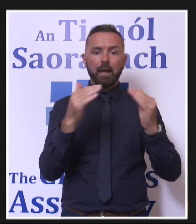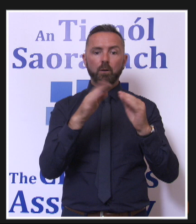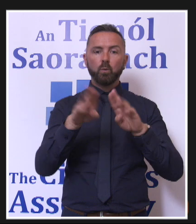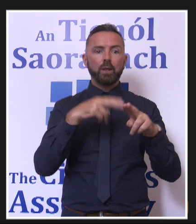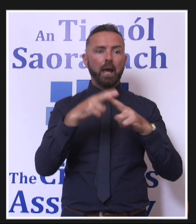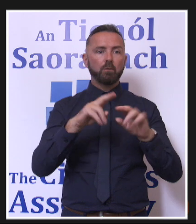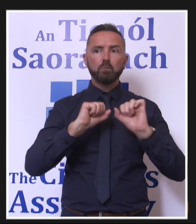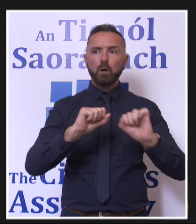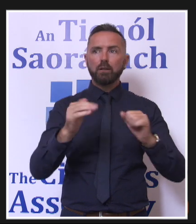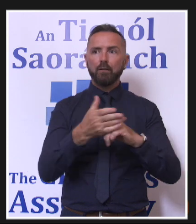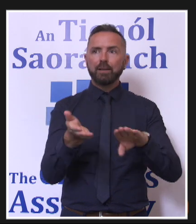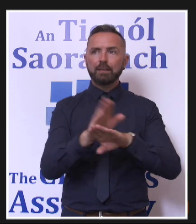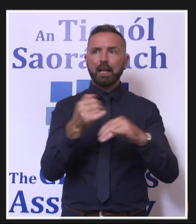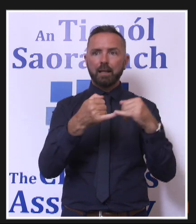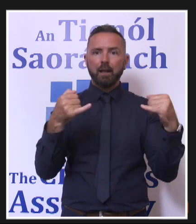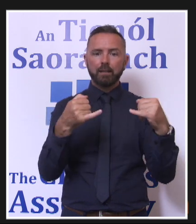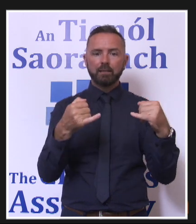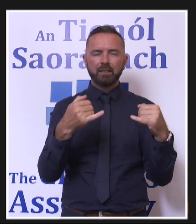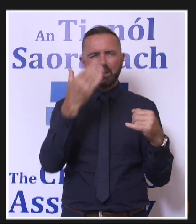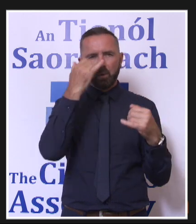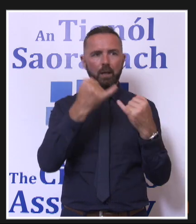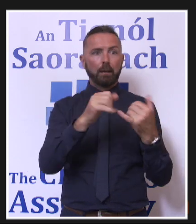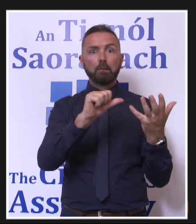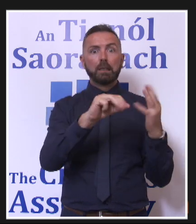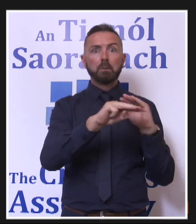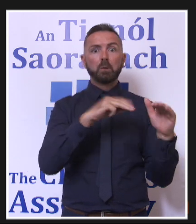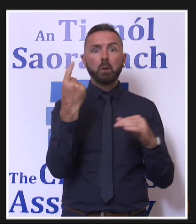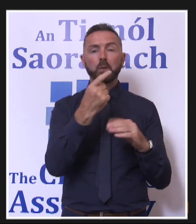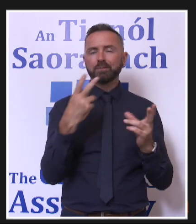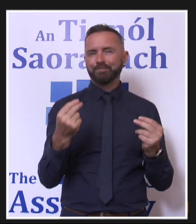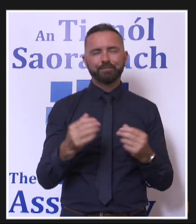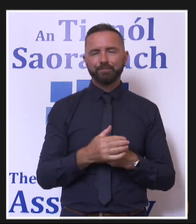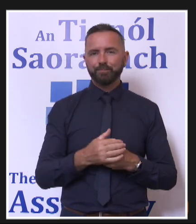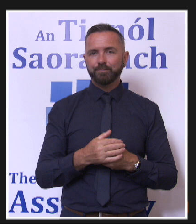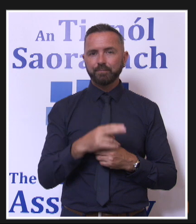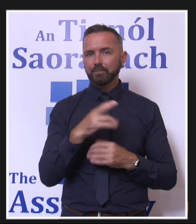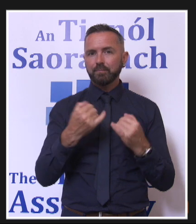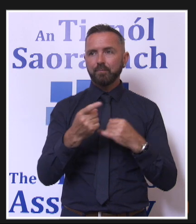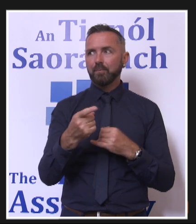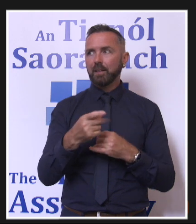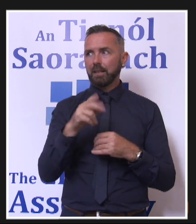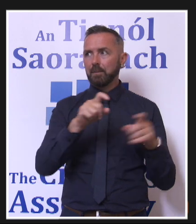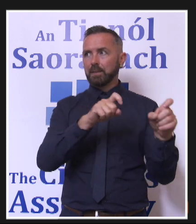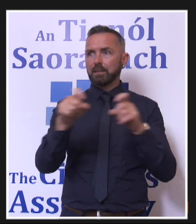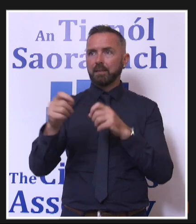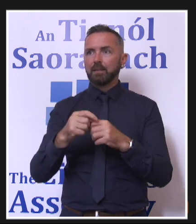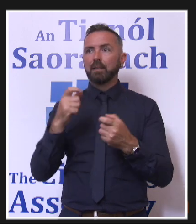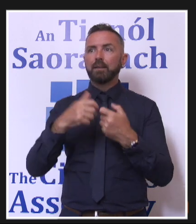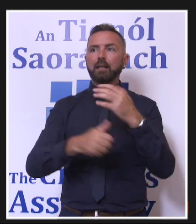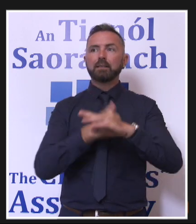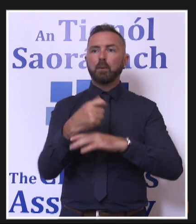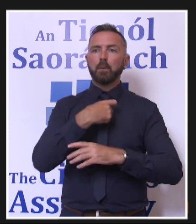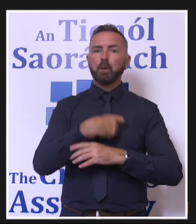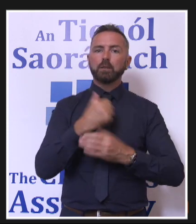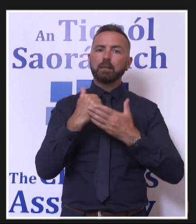of a deadline to sort of, you get it for 6, it's a kind of home indefinitely. And then we put personalized support around people.